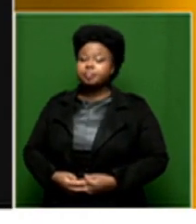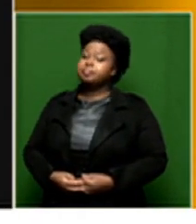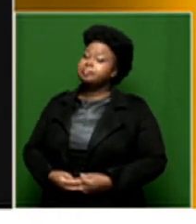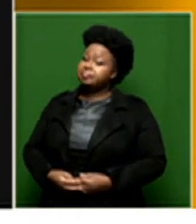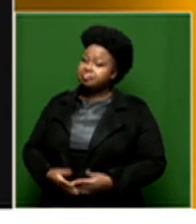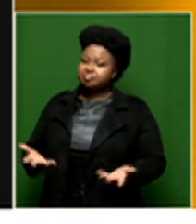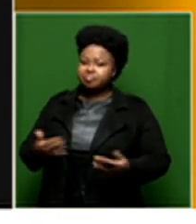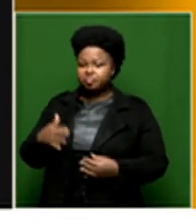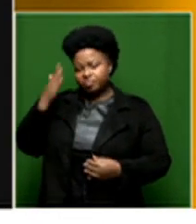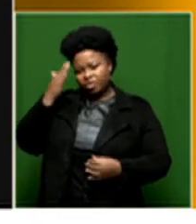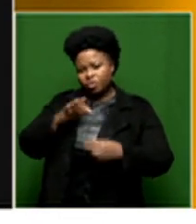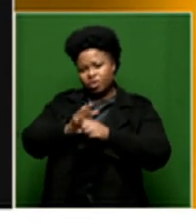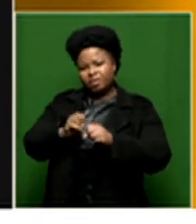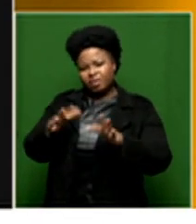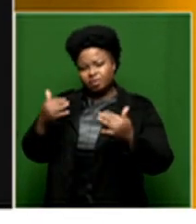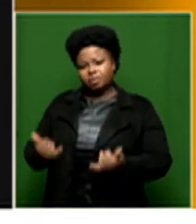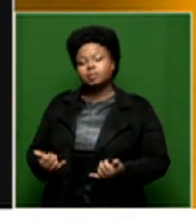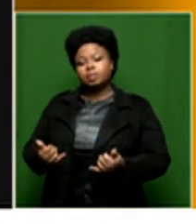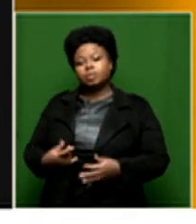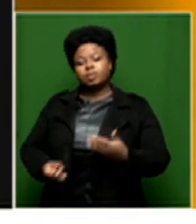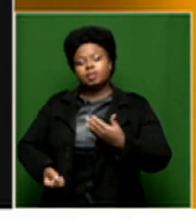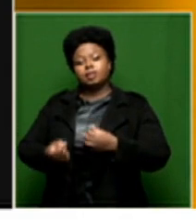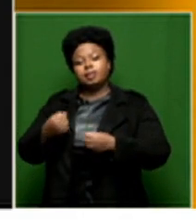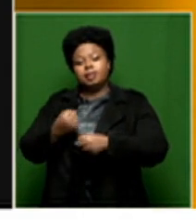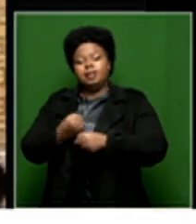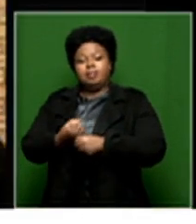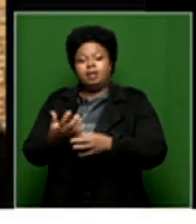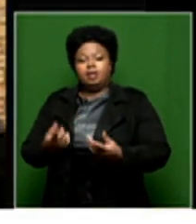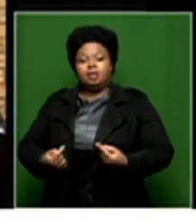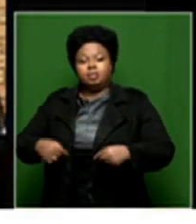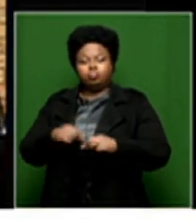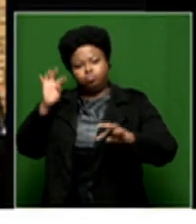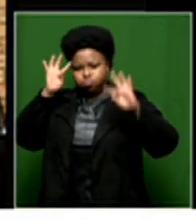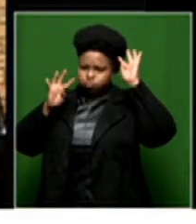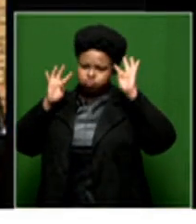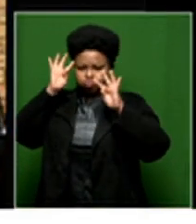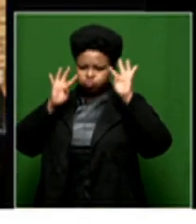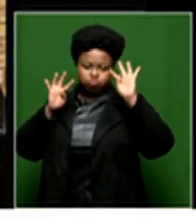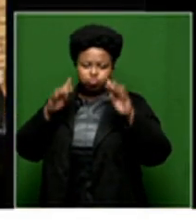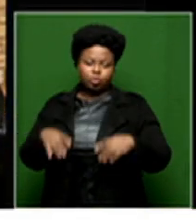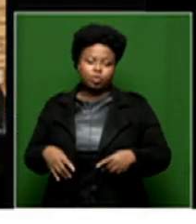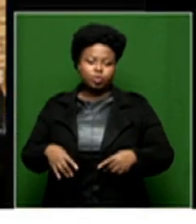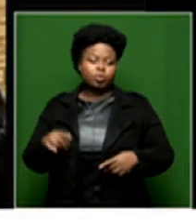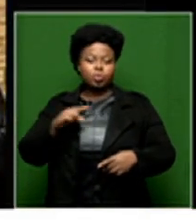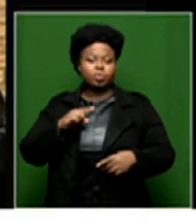Well, COVID has really put us in a corner to be creative. We've had to